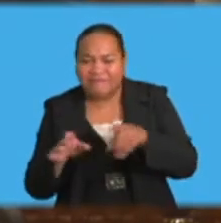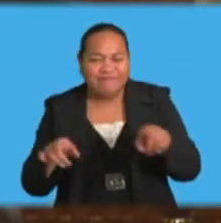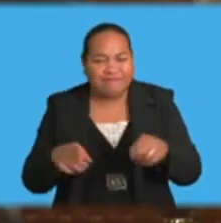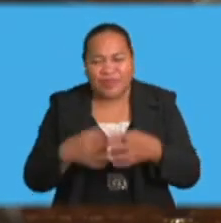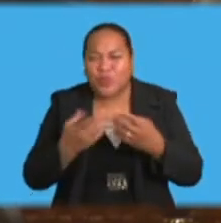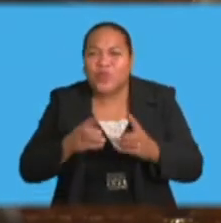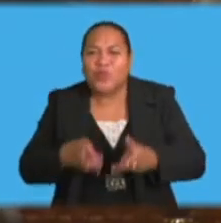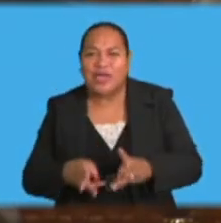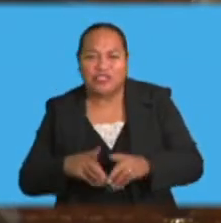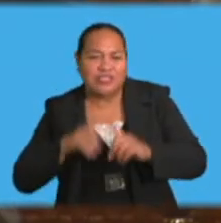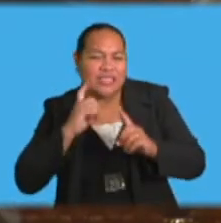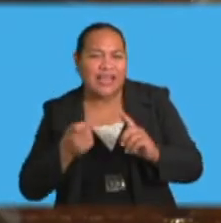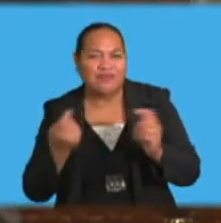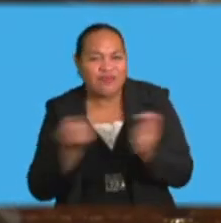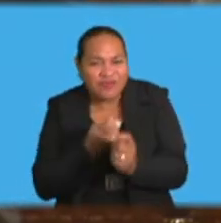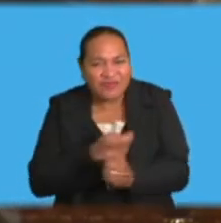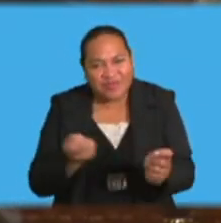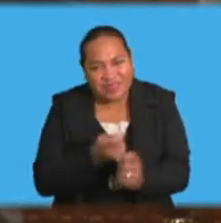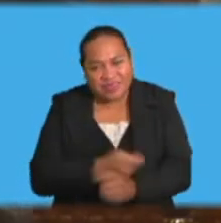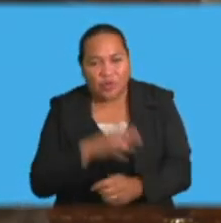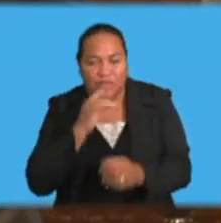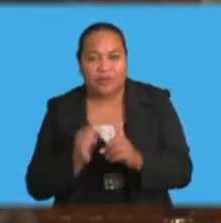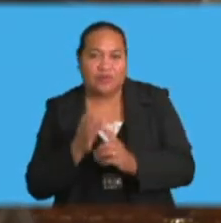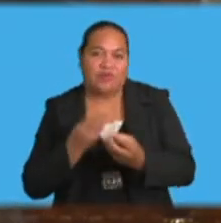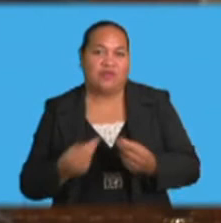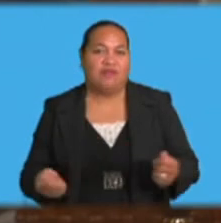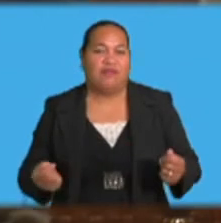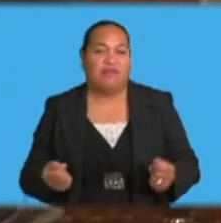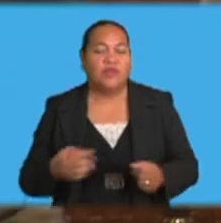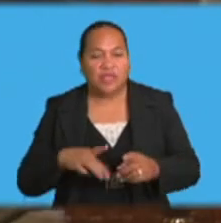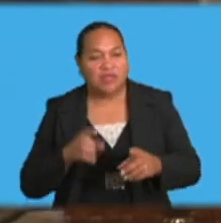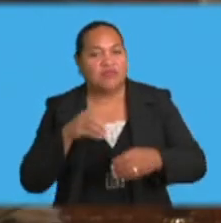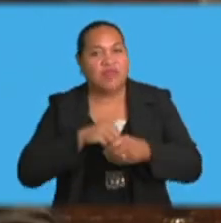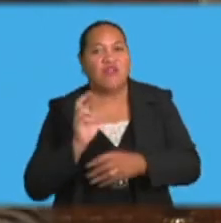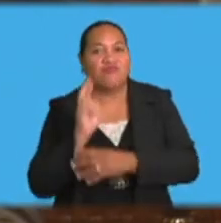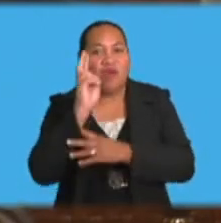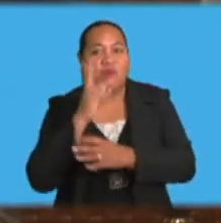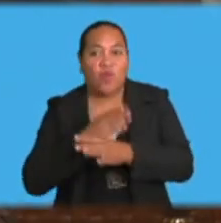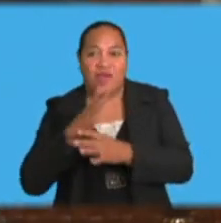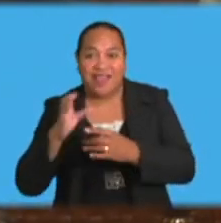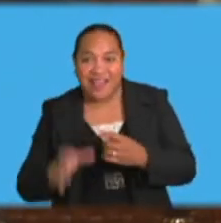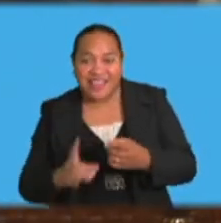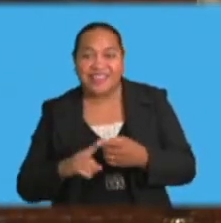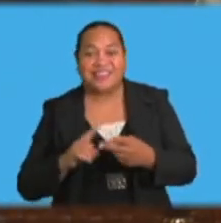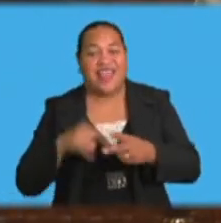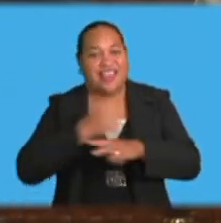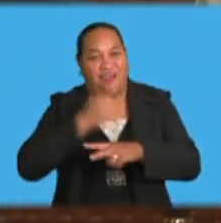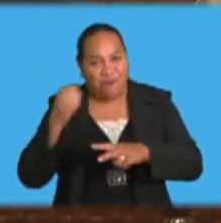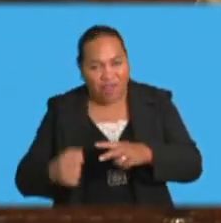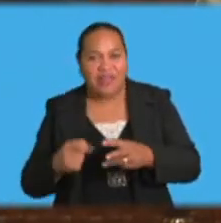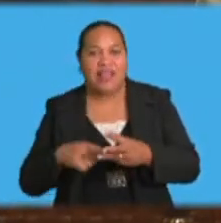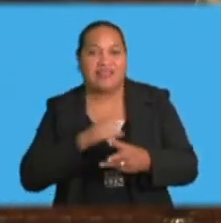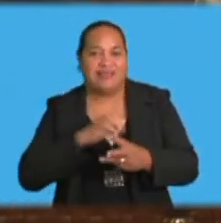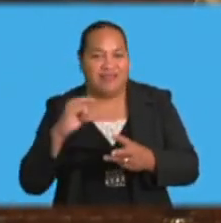done by the different tripartite partners. And this includes the representatives of workers, the representatives of employers, and also government.